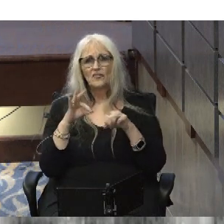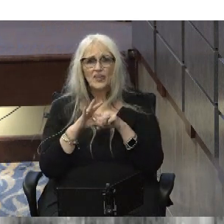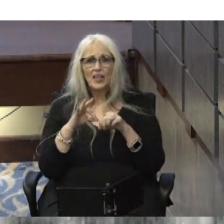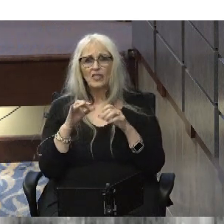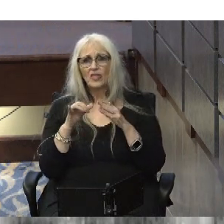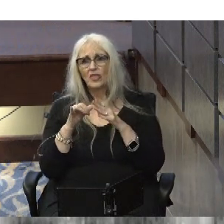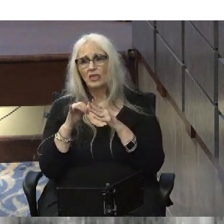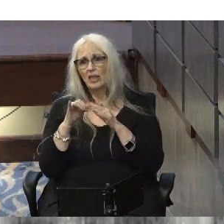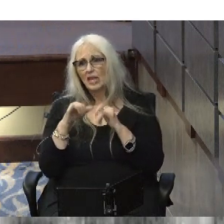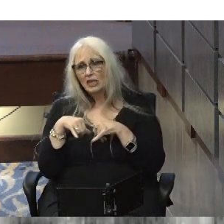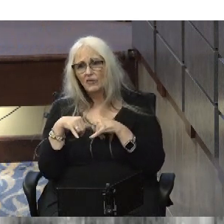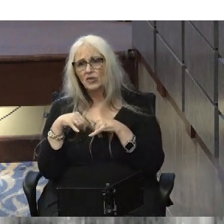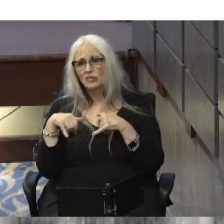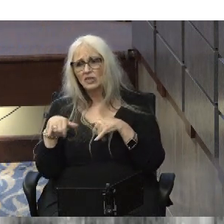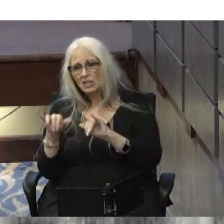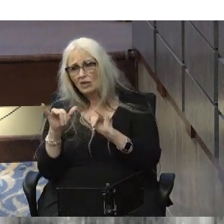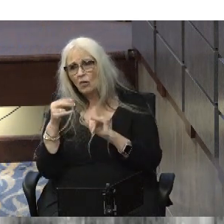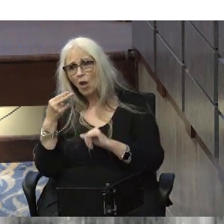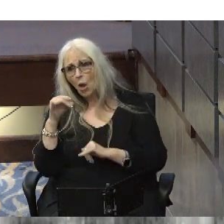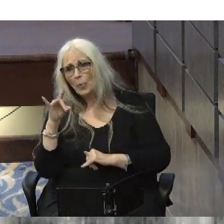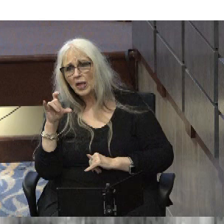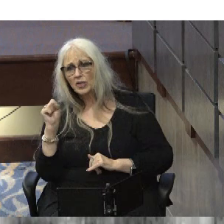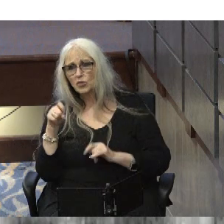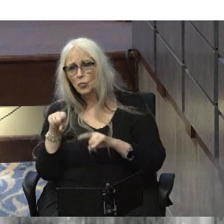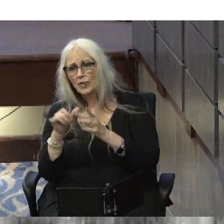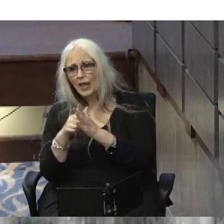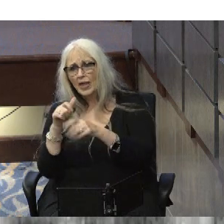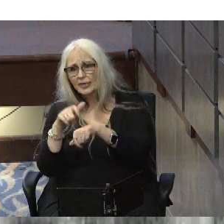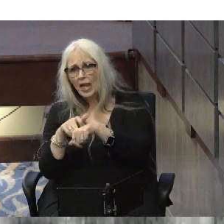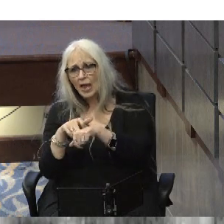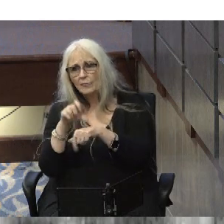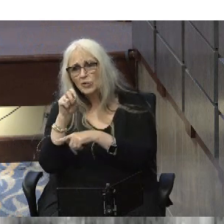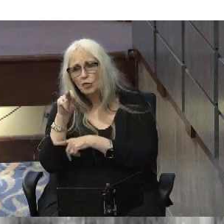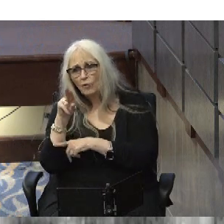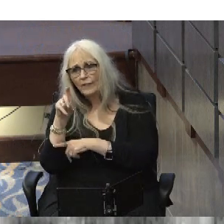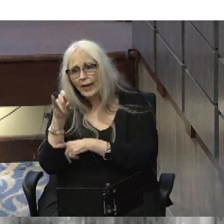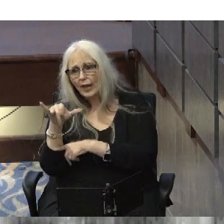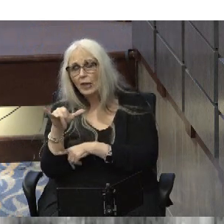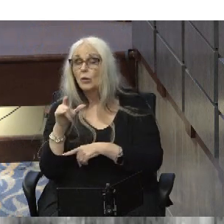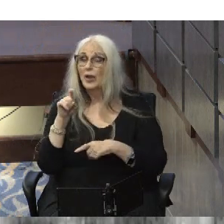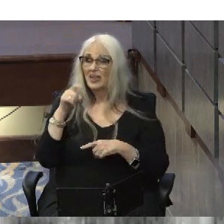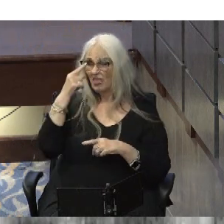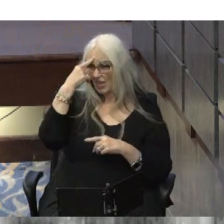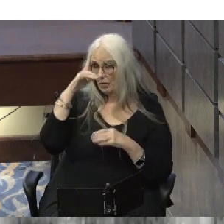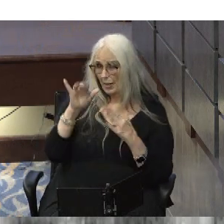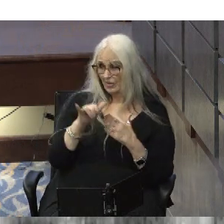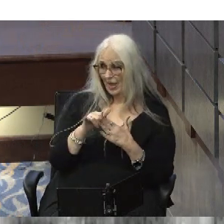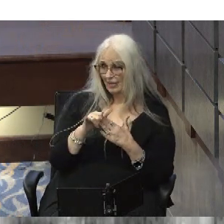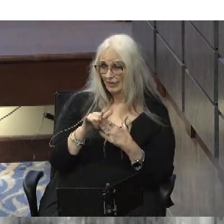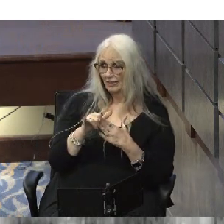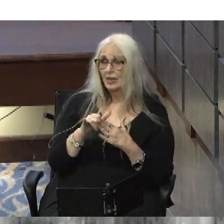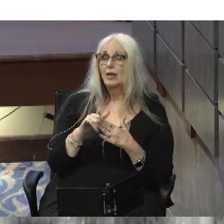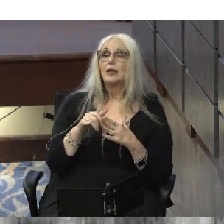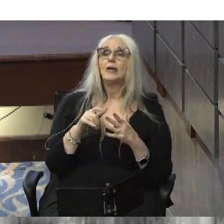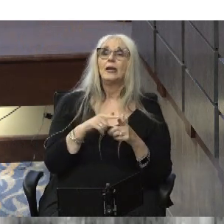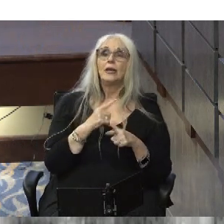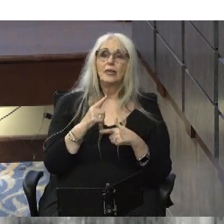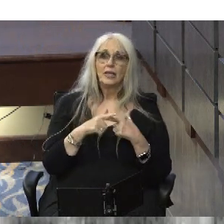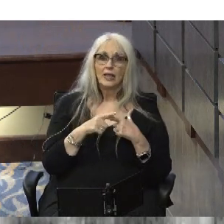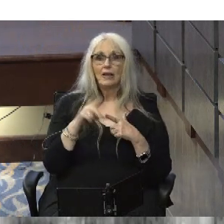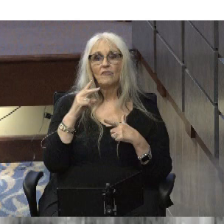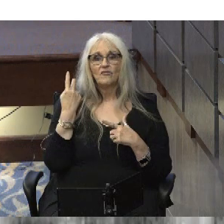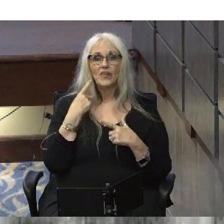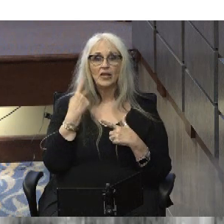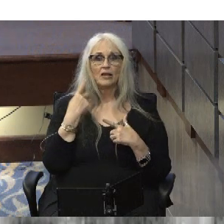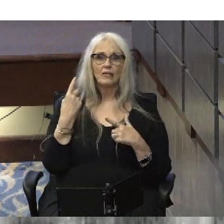were still homeless on that point in time survey. So we had to take that into consideration. And then we have victims of domestic violence, which